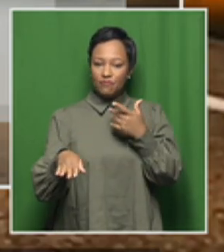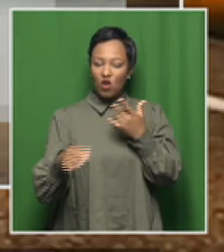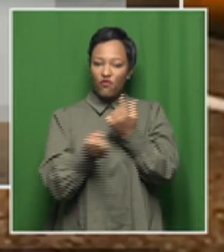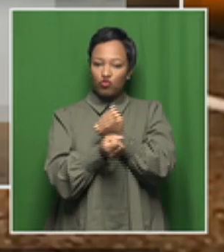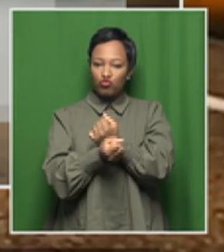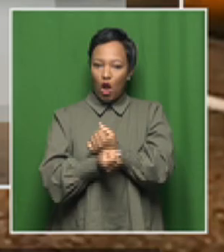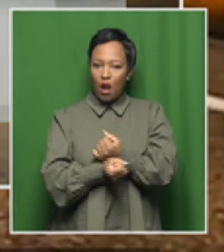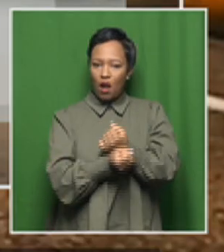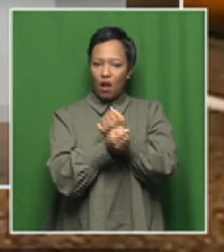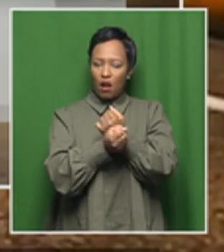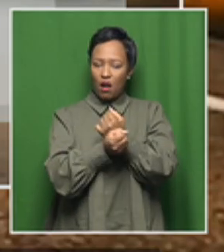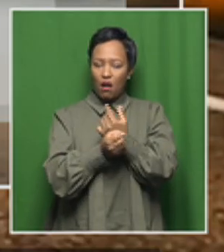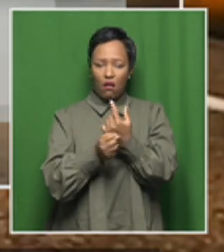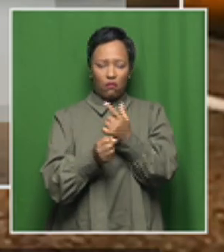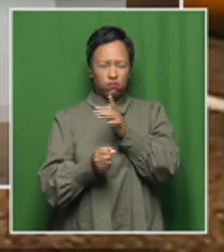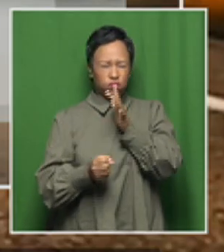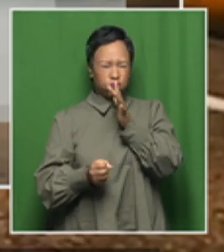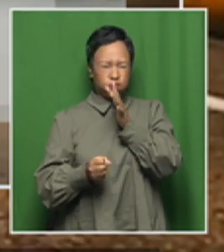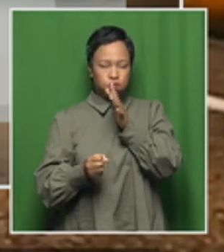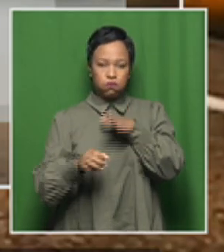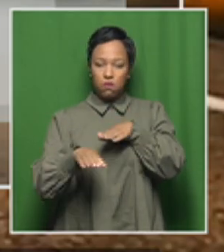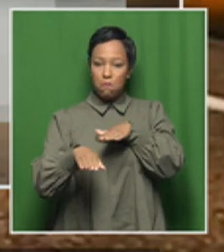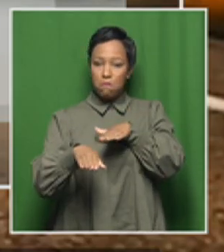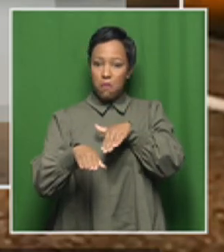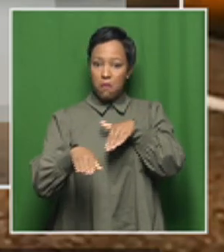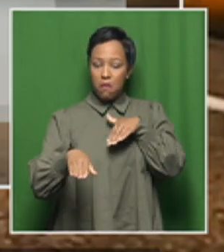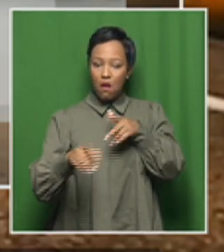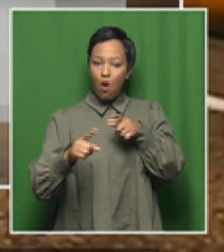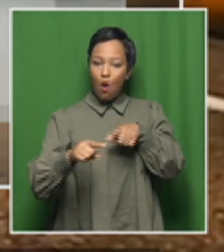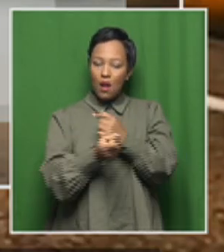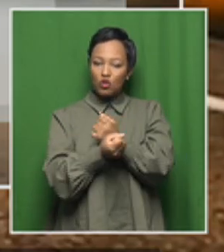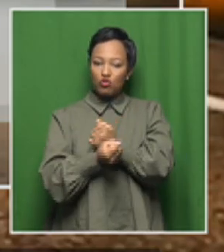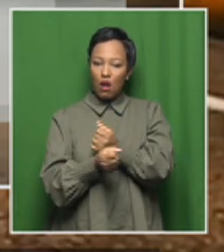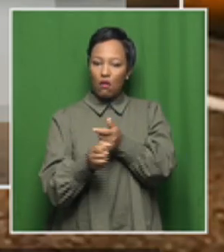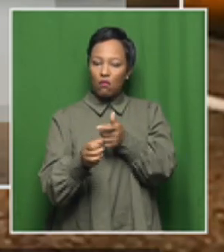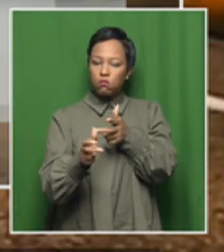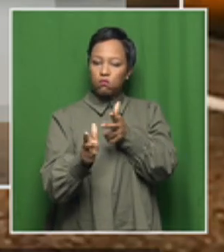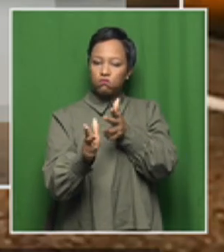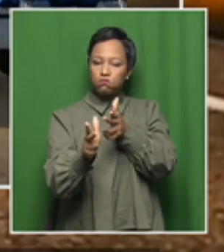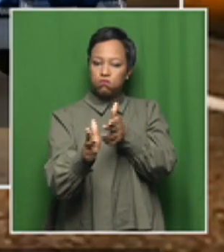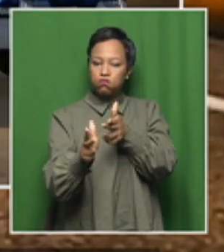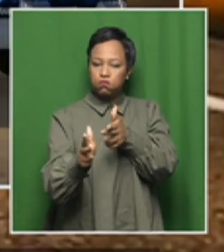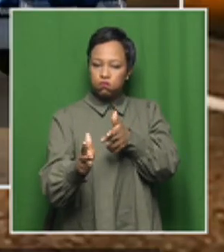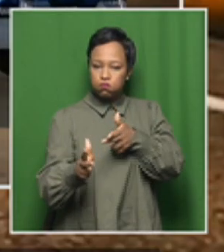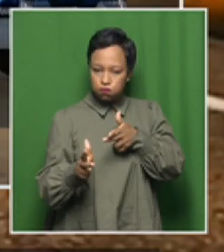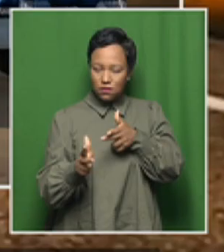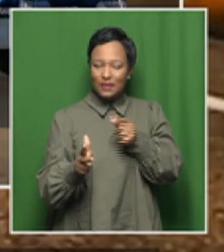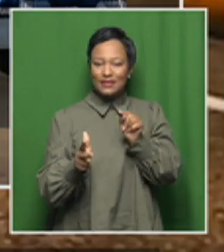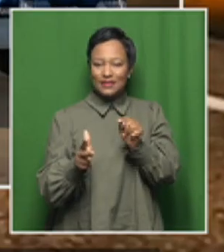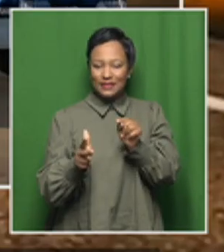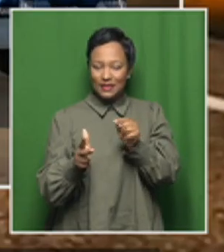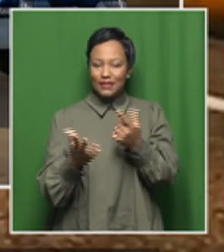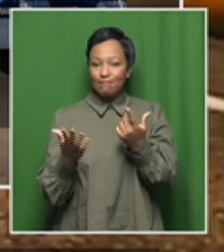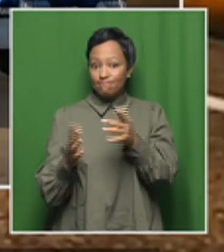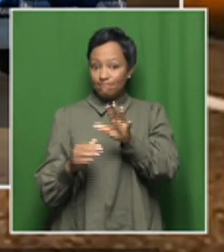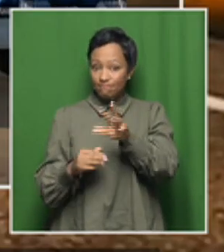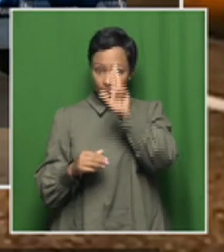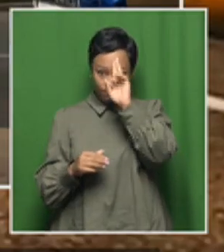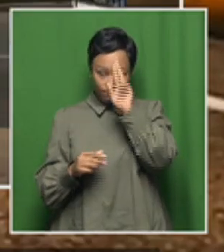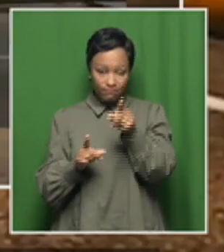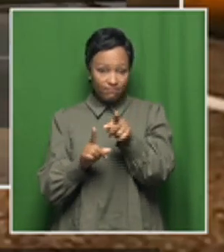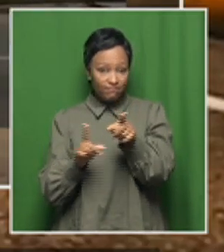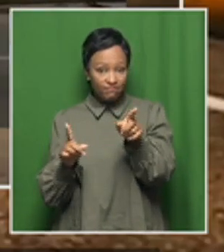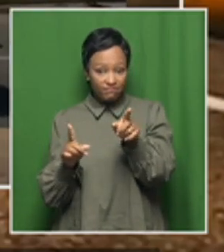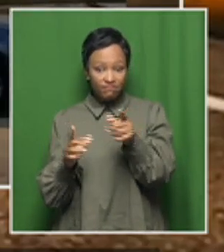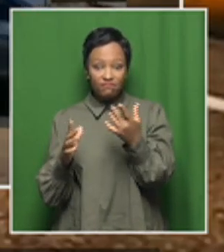on that N3. With all those trucks being stopped up, everybody else is going to get caught. So try and choose your travel times outside of that. Just a reminder, if you're about